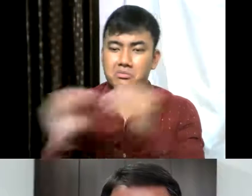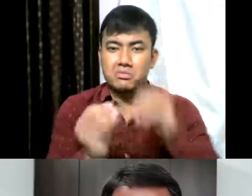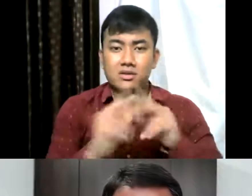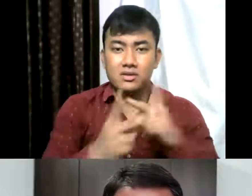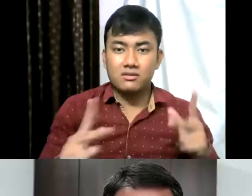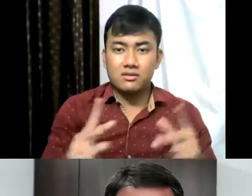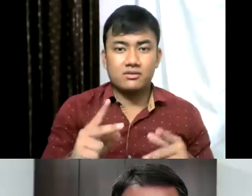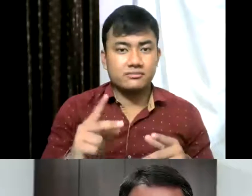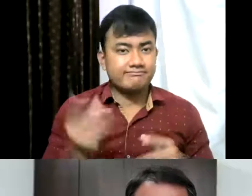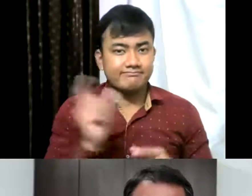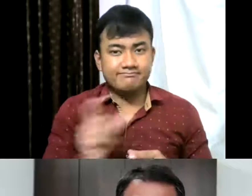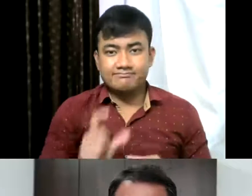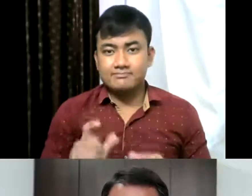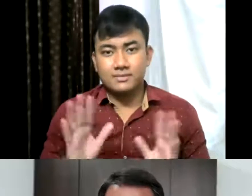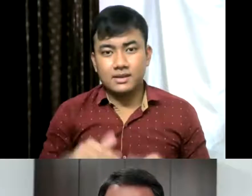Over to you, Smita.